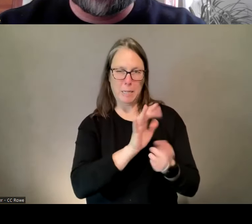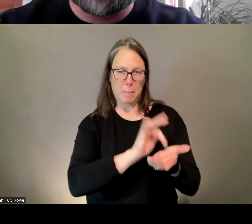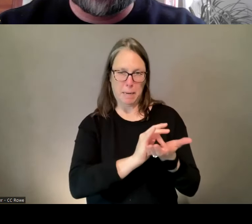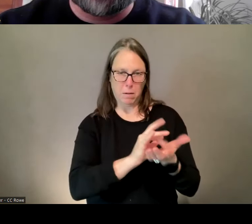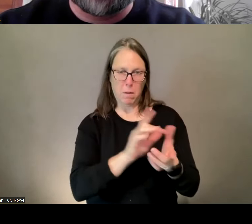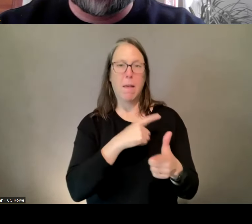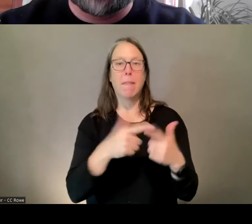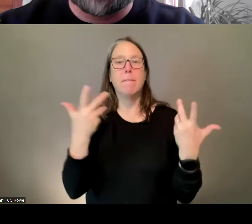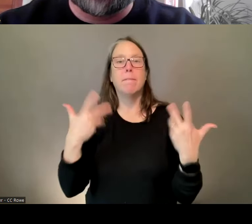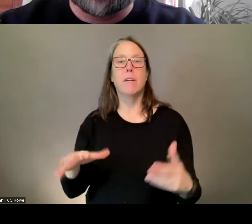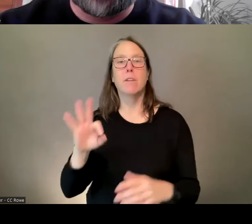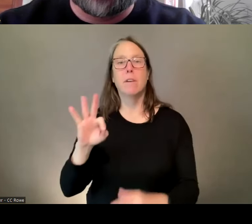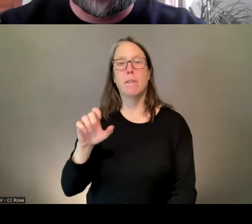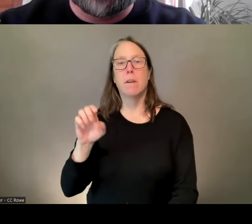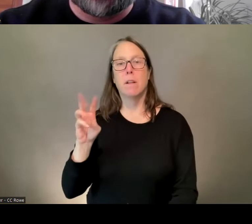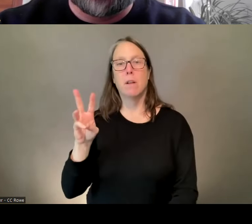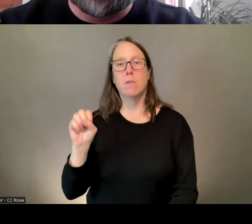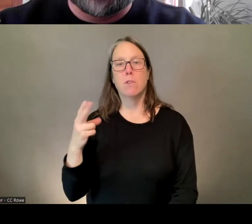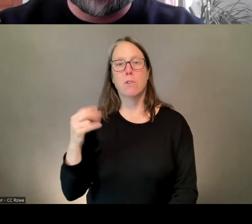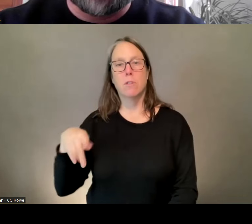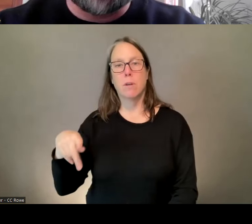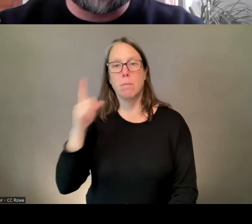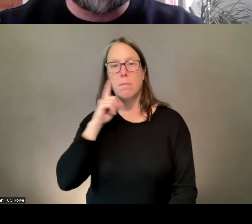functional anatomy and manual therapy.